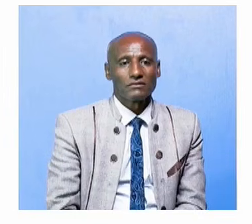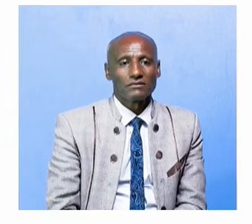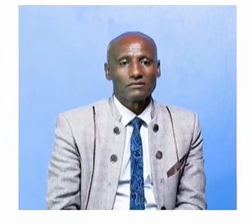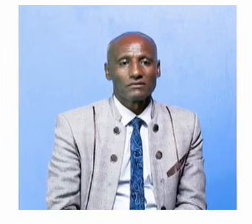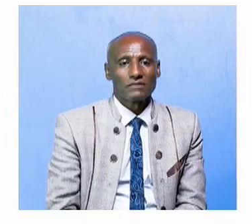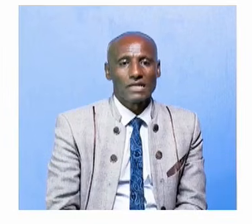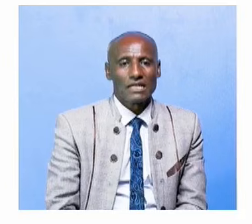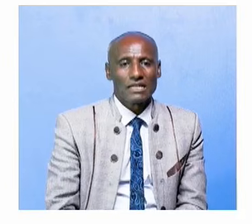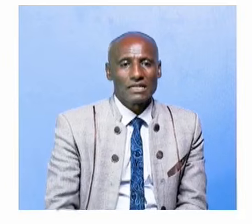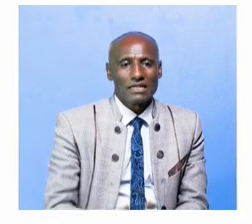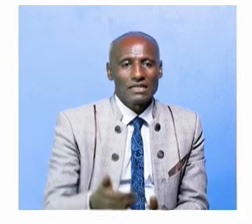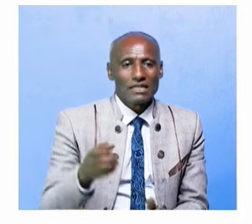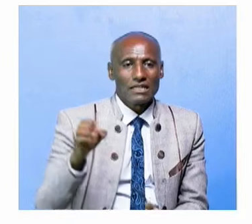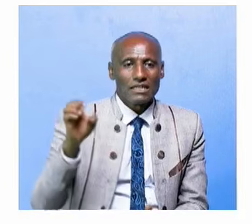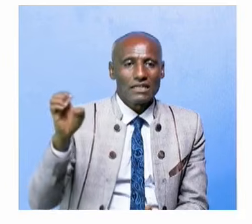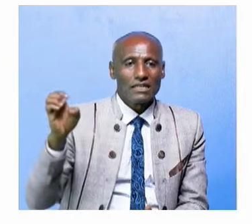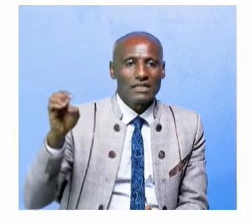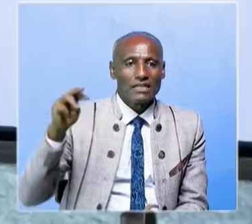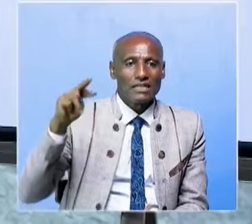enhance.